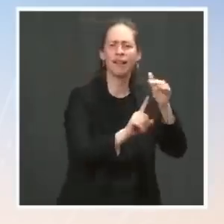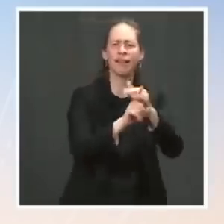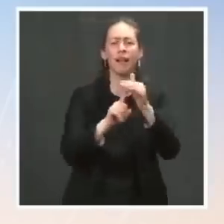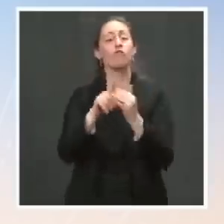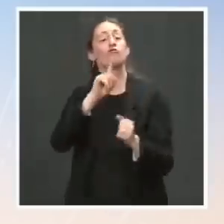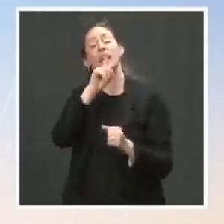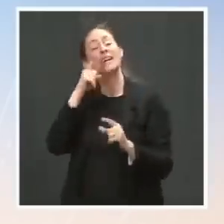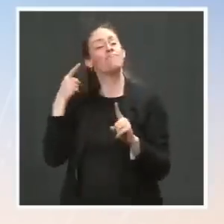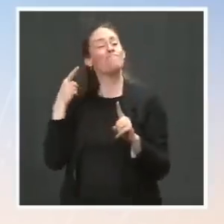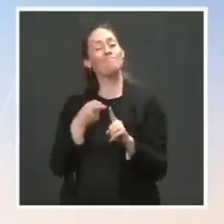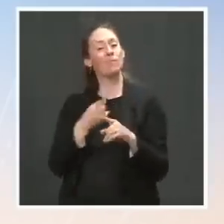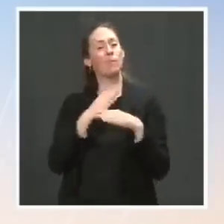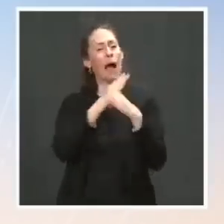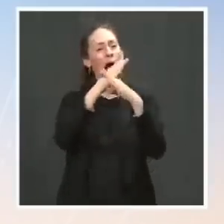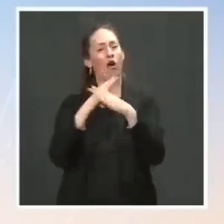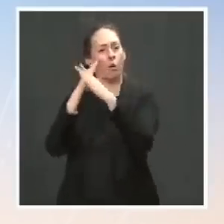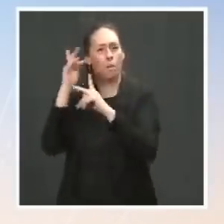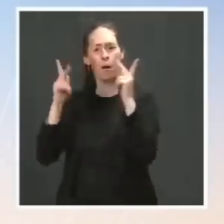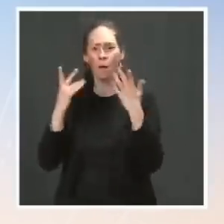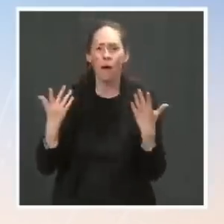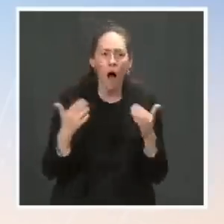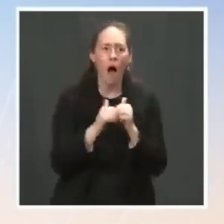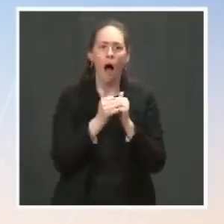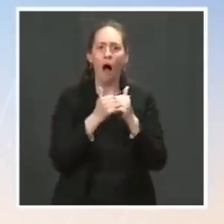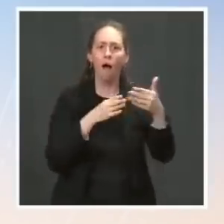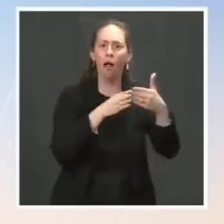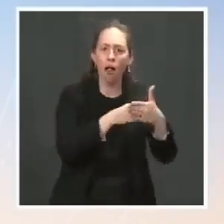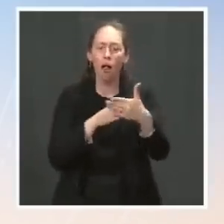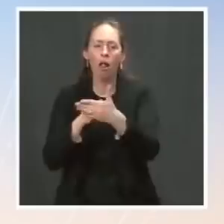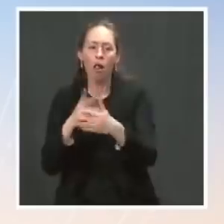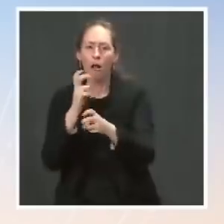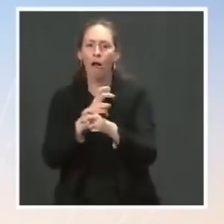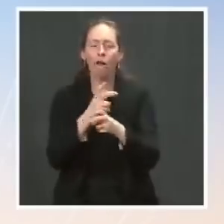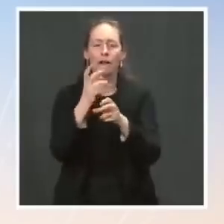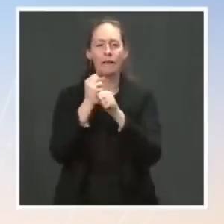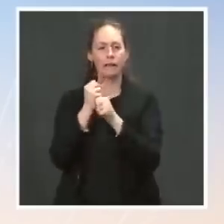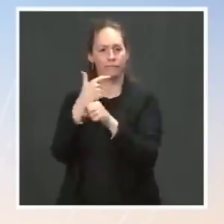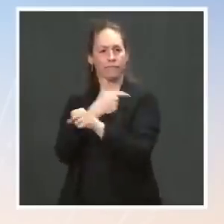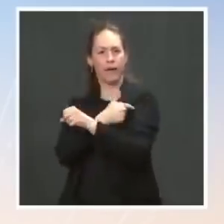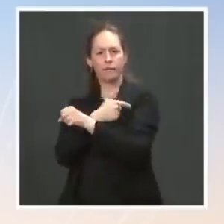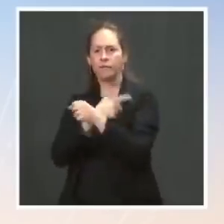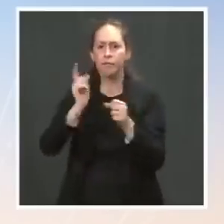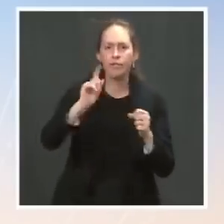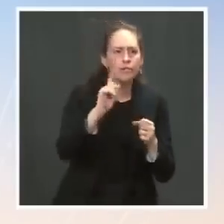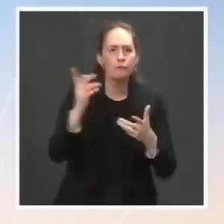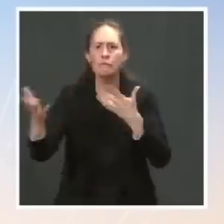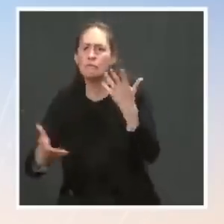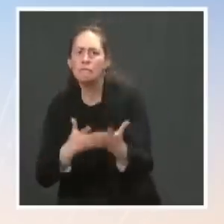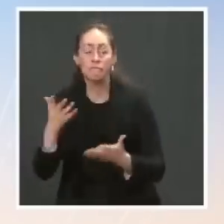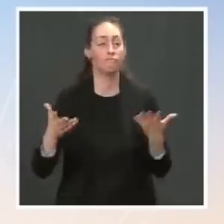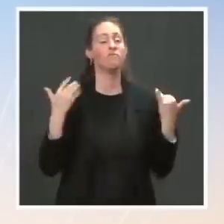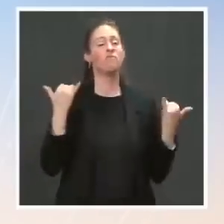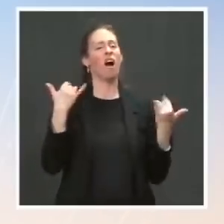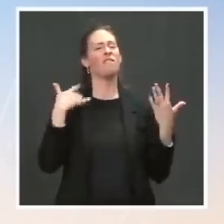getting the majority of the American people vaccinated. And one of those barriers is access. And so what the announcement today is intended